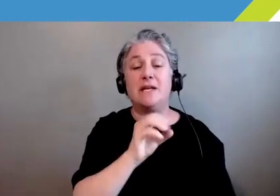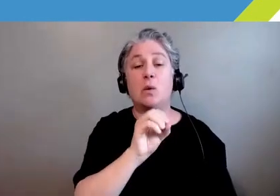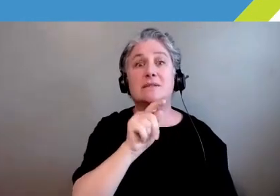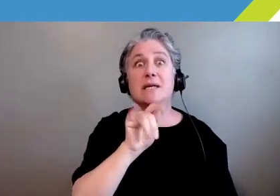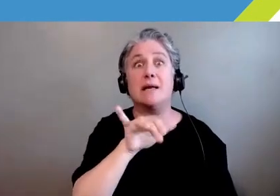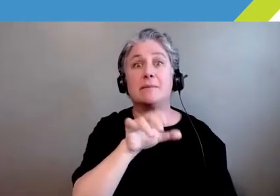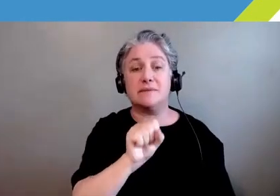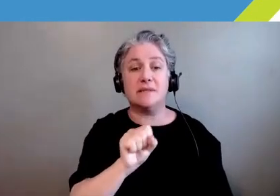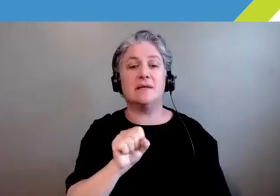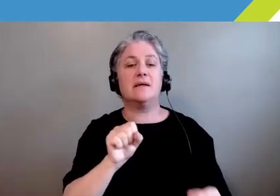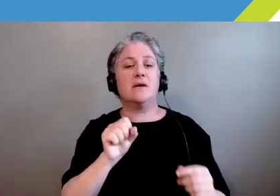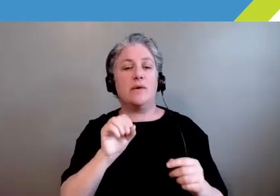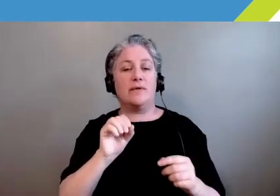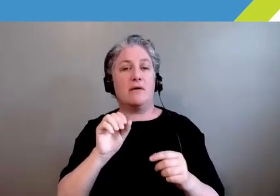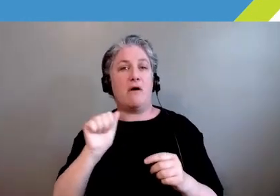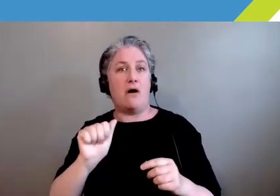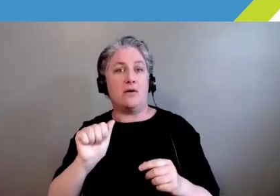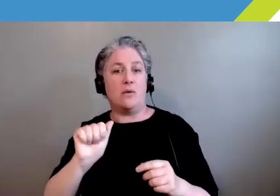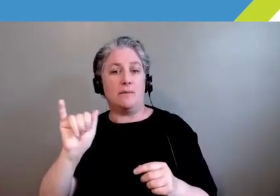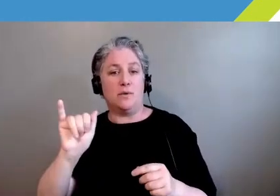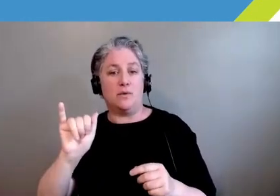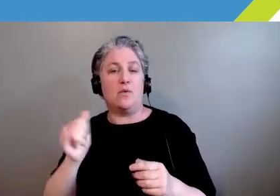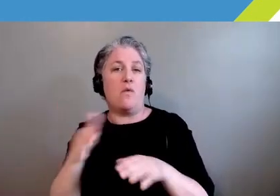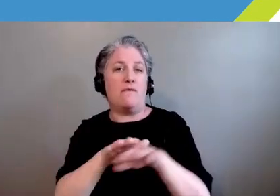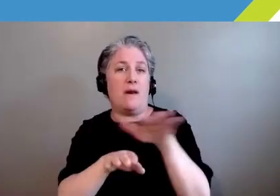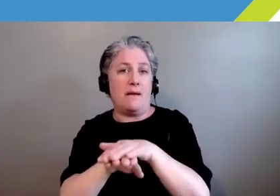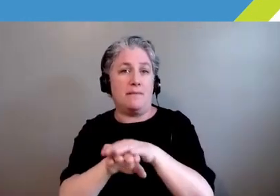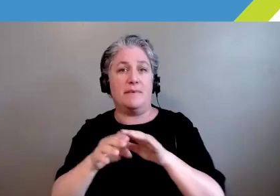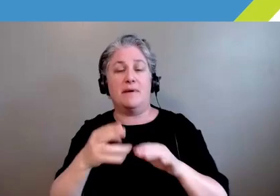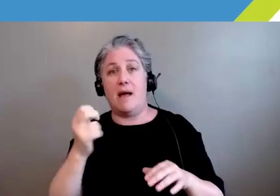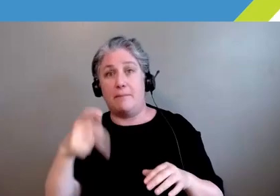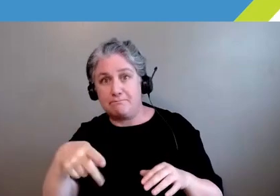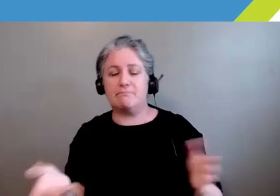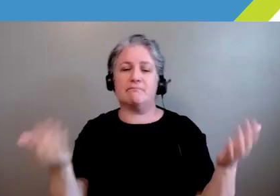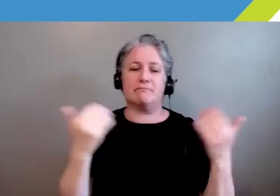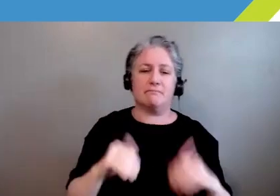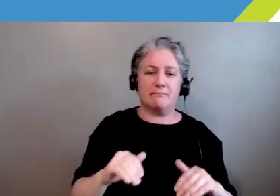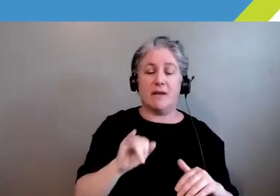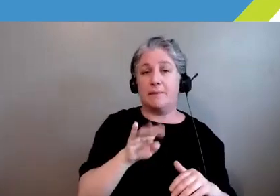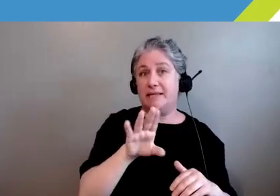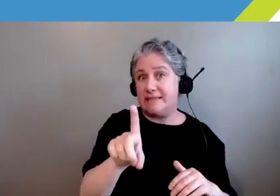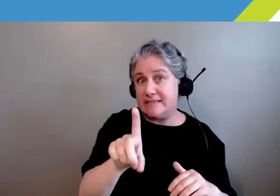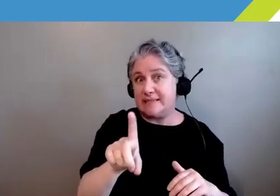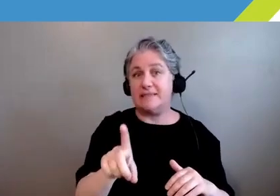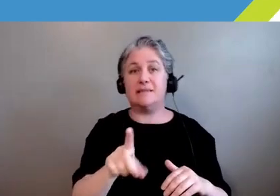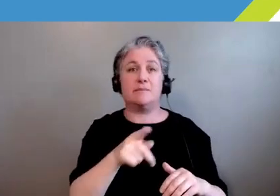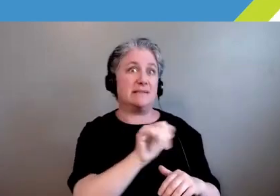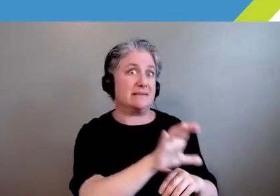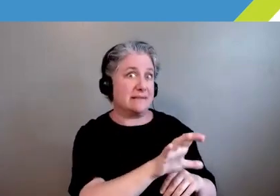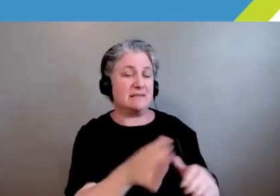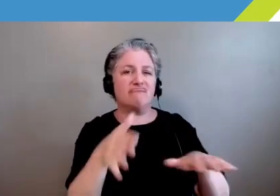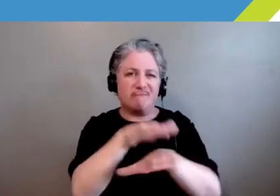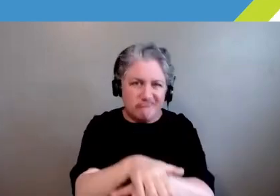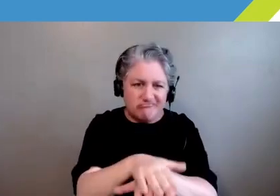autoimmune hepatitis overlap, for example, and PSC with IBD, quality of life, and also creating a biobank to